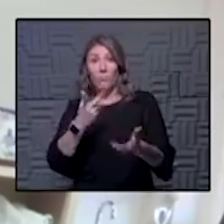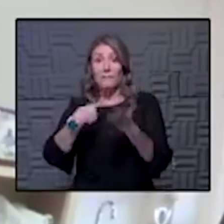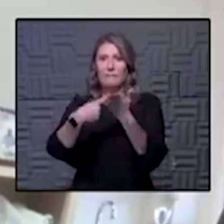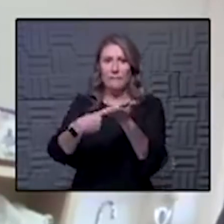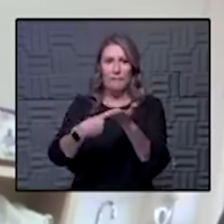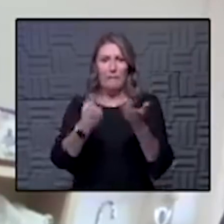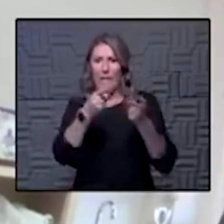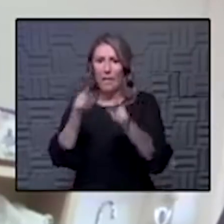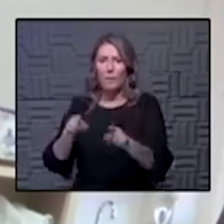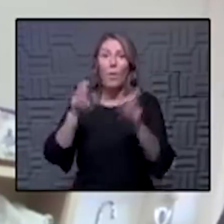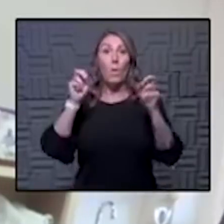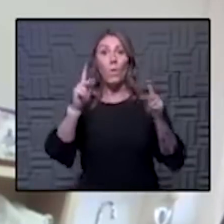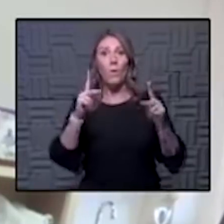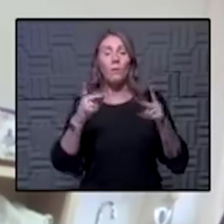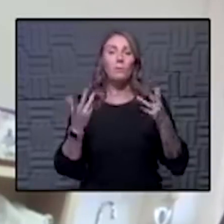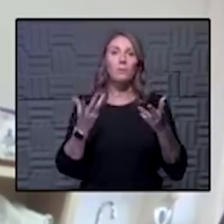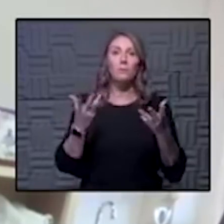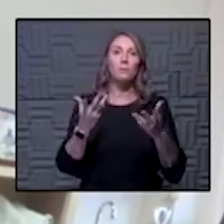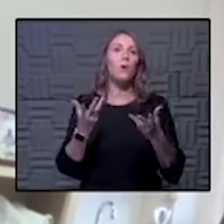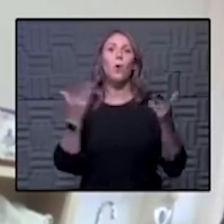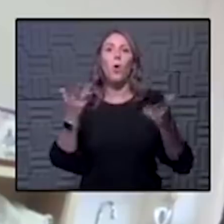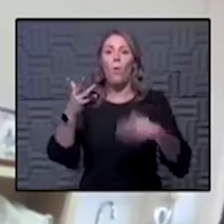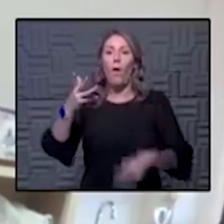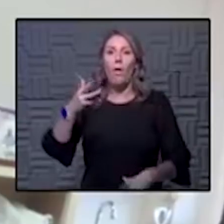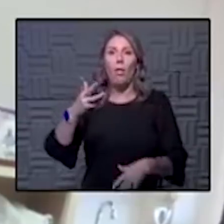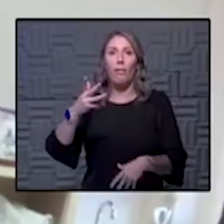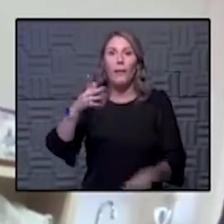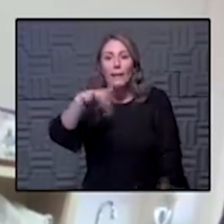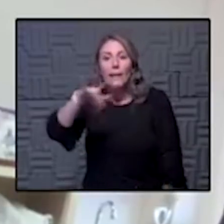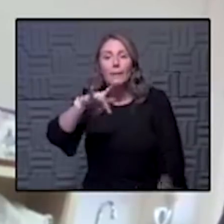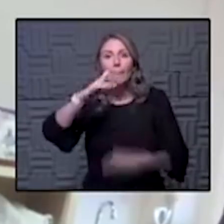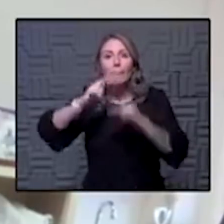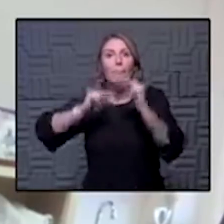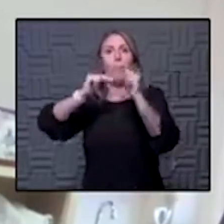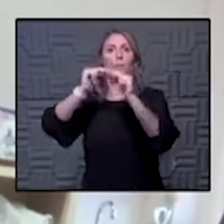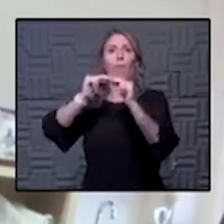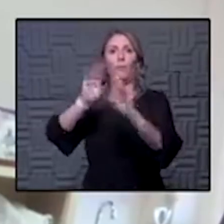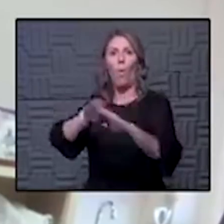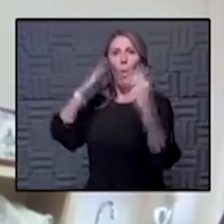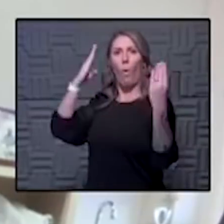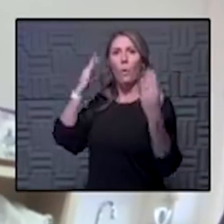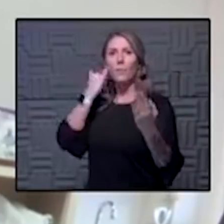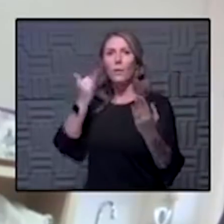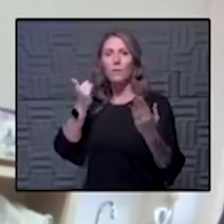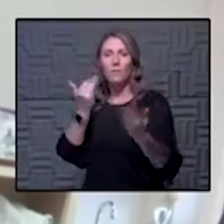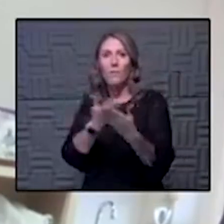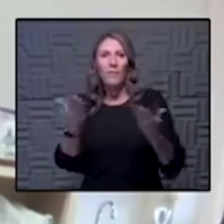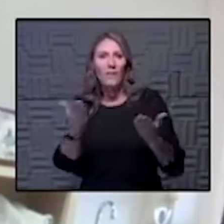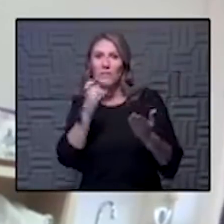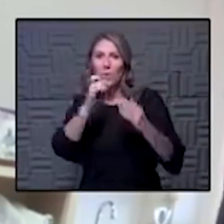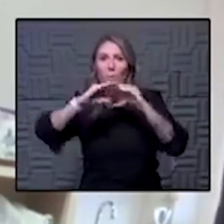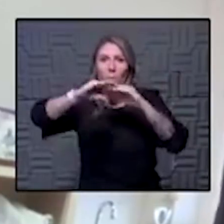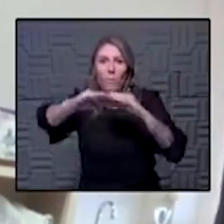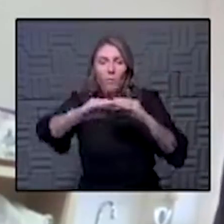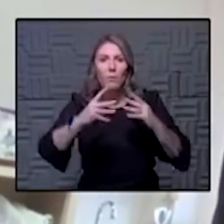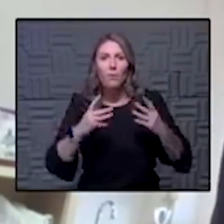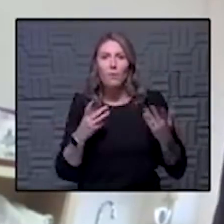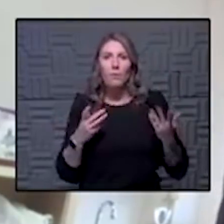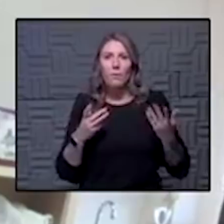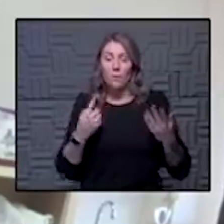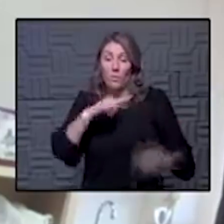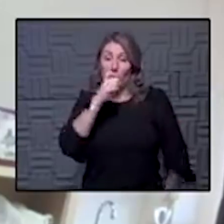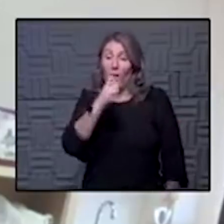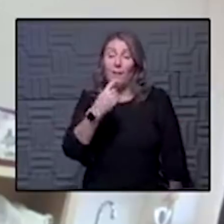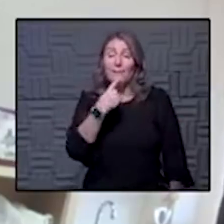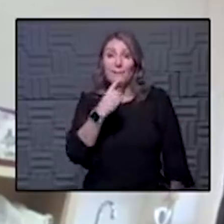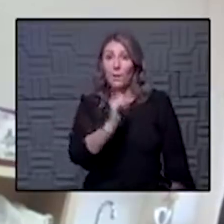okay, what empty building are we going to open up if the things don't stabilize? We're not saying they